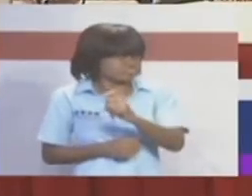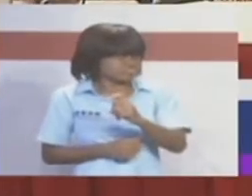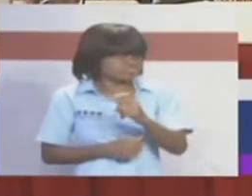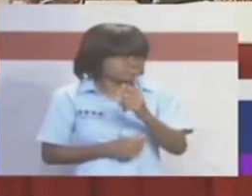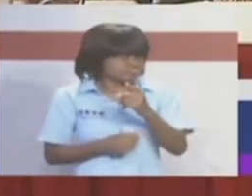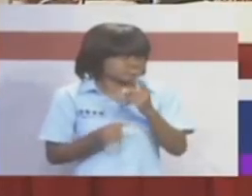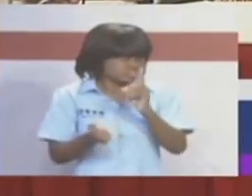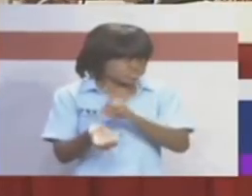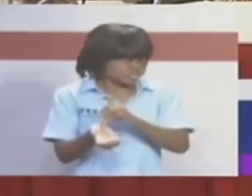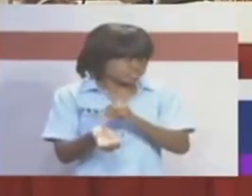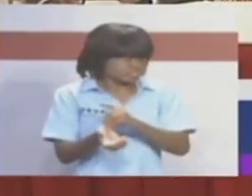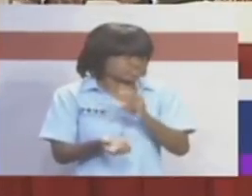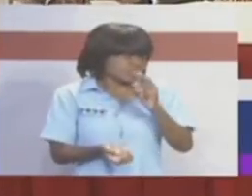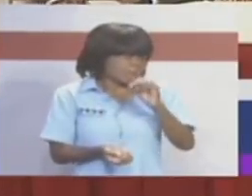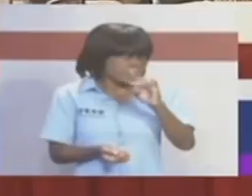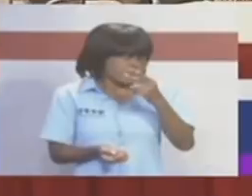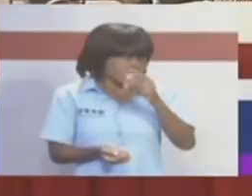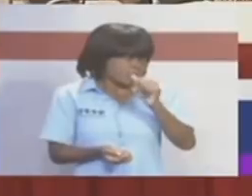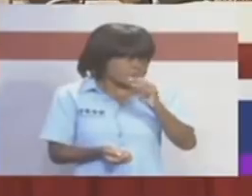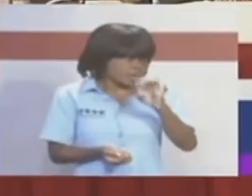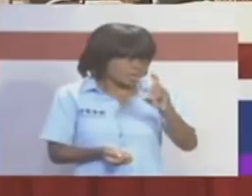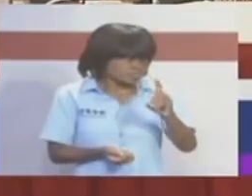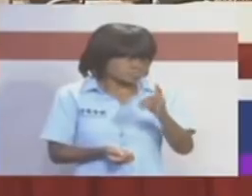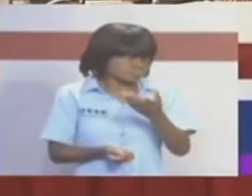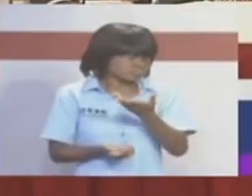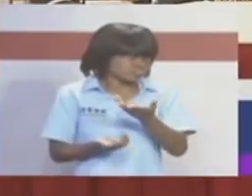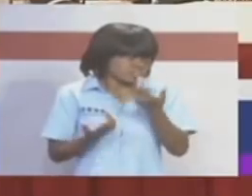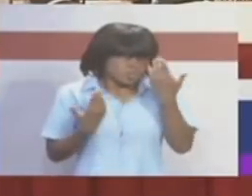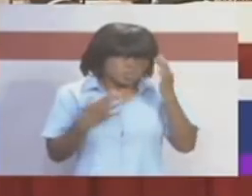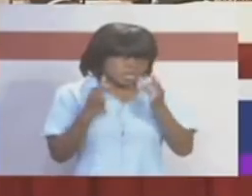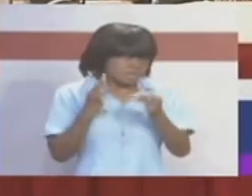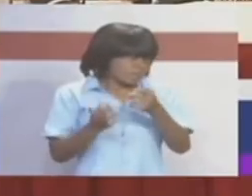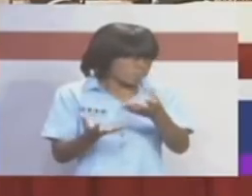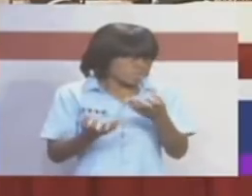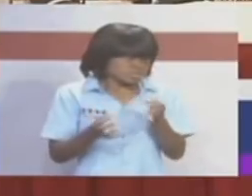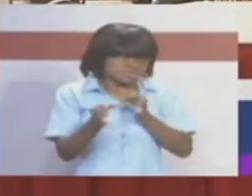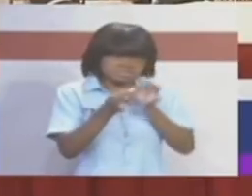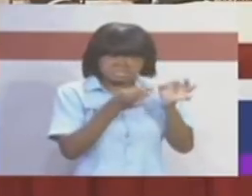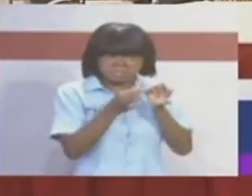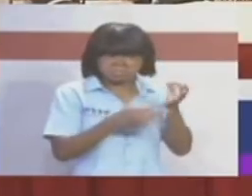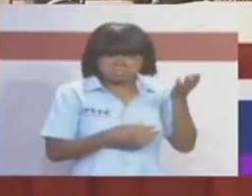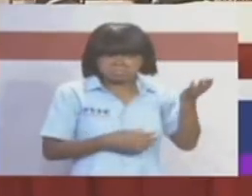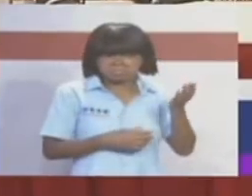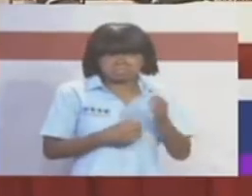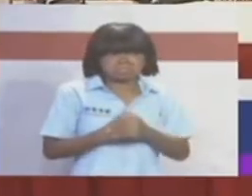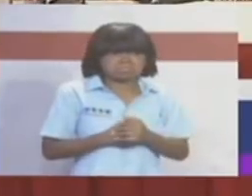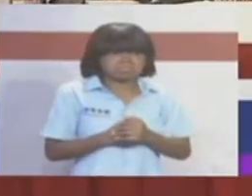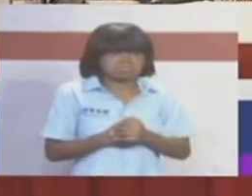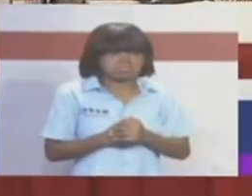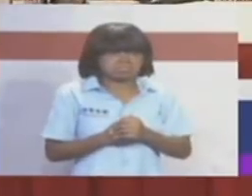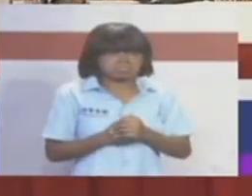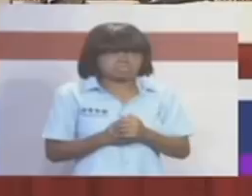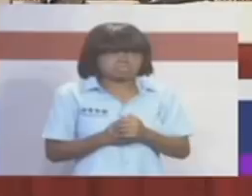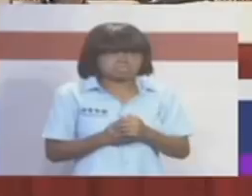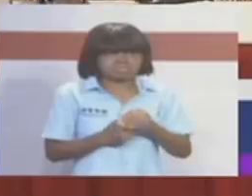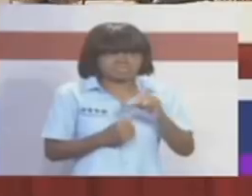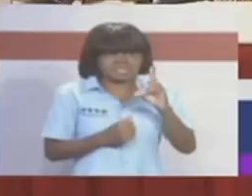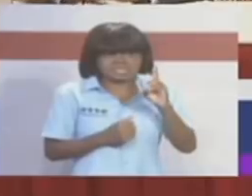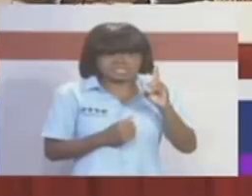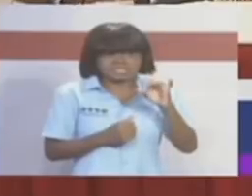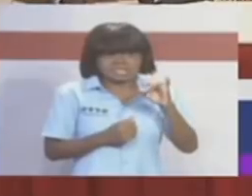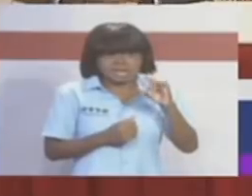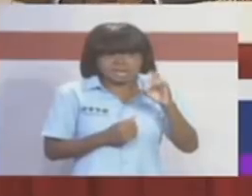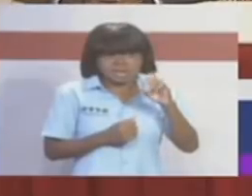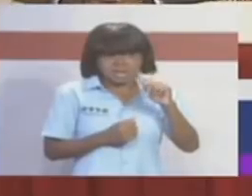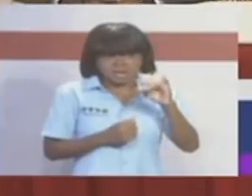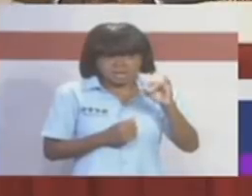what the dialysis system is doing to encourage its patients directly. Let's phrase the question that way. Thank